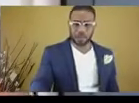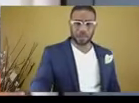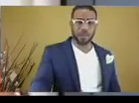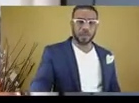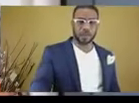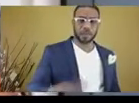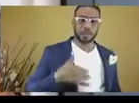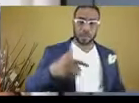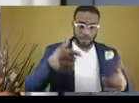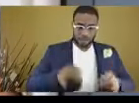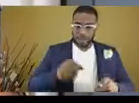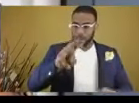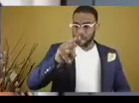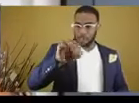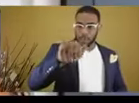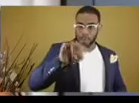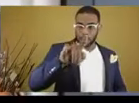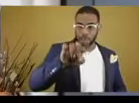text mandate to